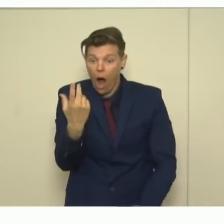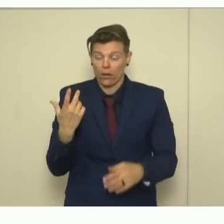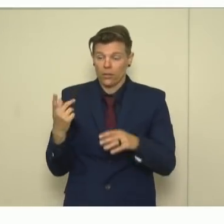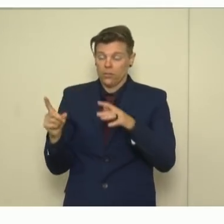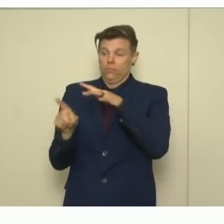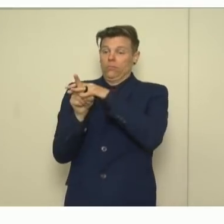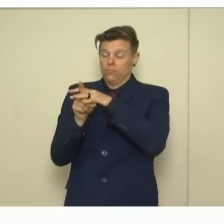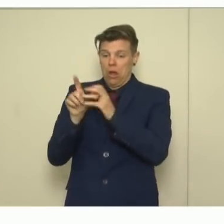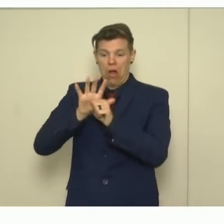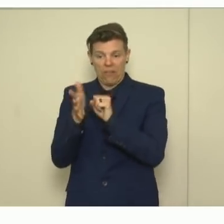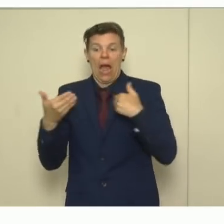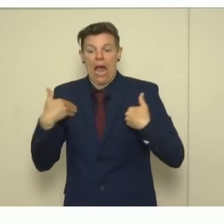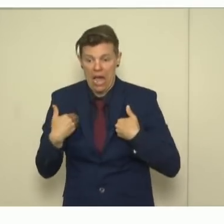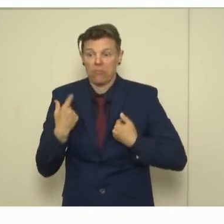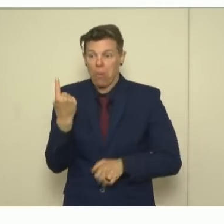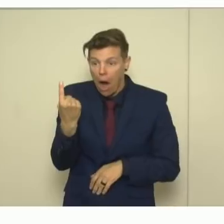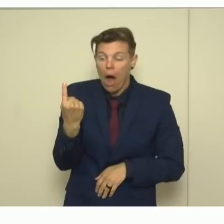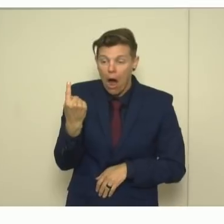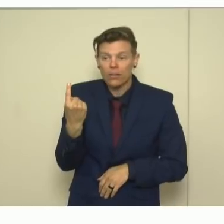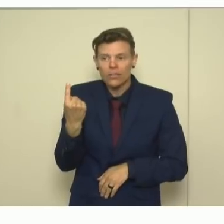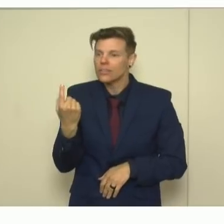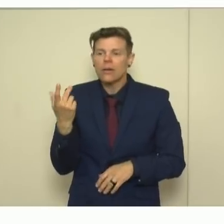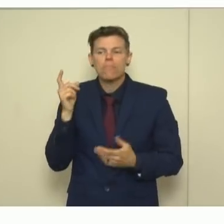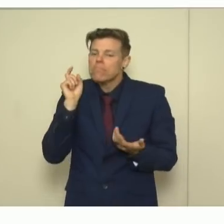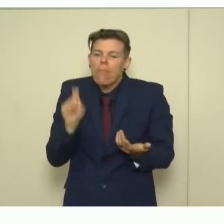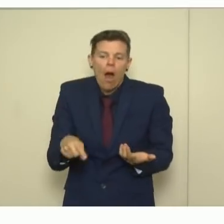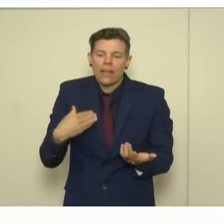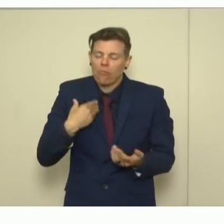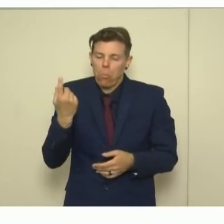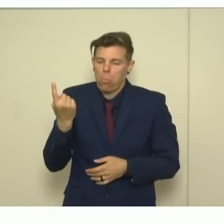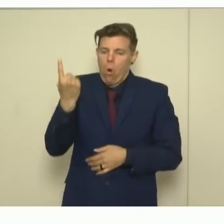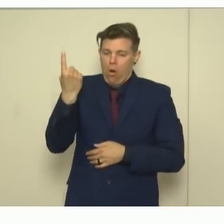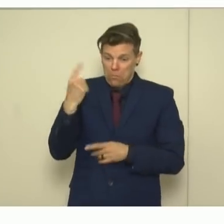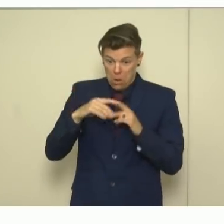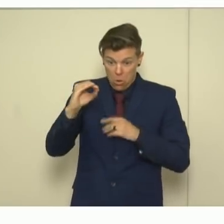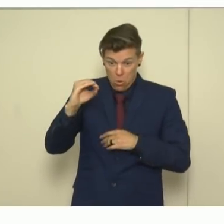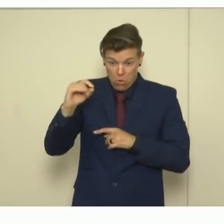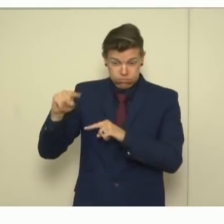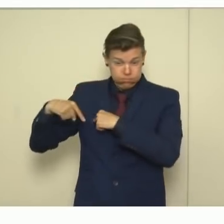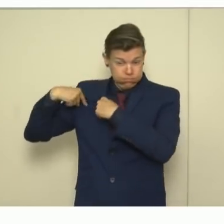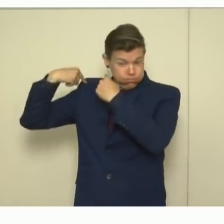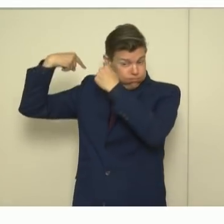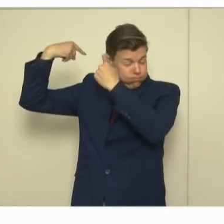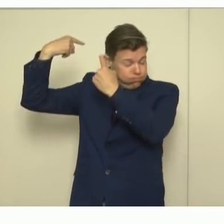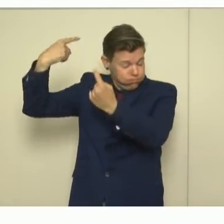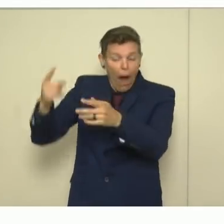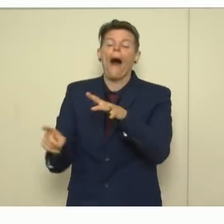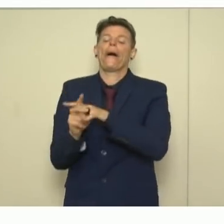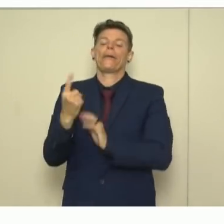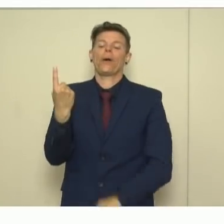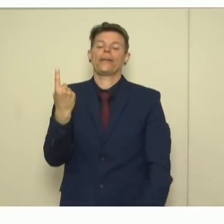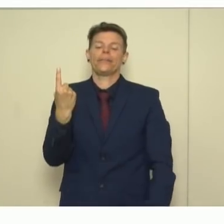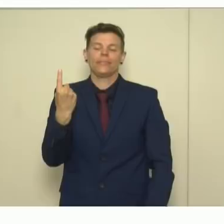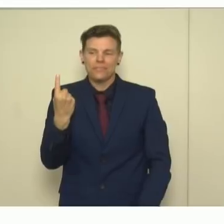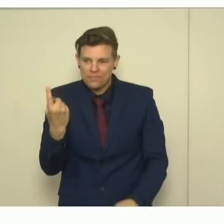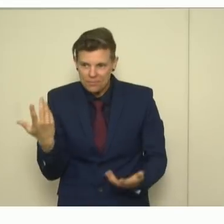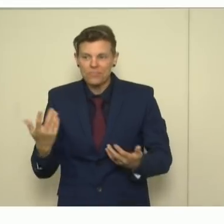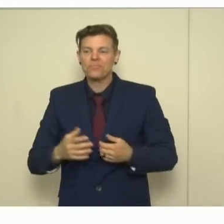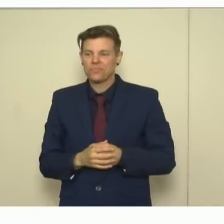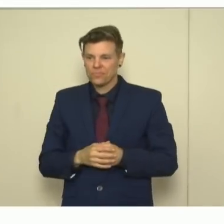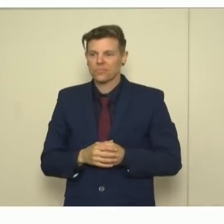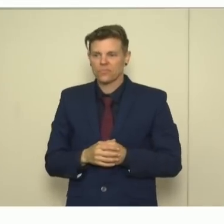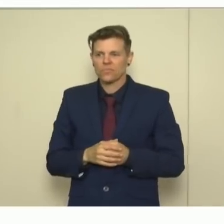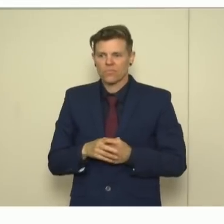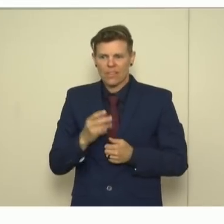or later, but great job keeping it down to just one. But you can see that if you look over the entire pandemic